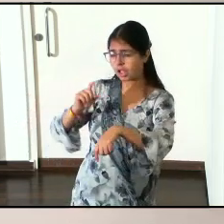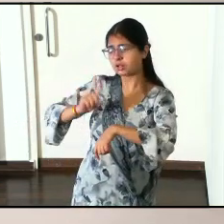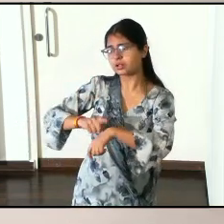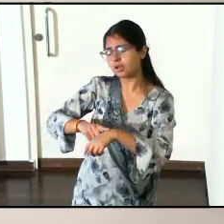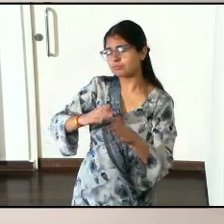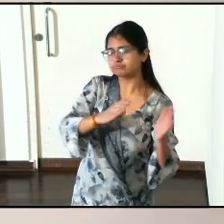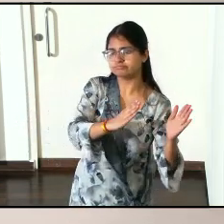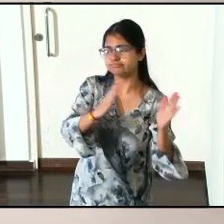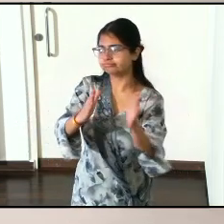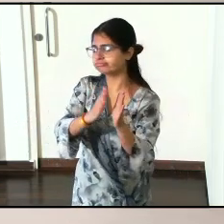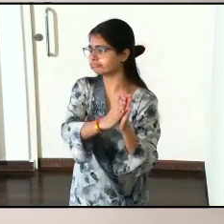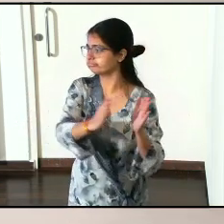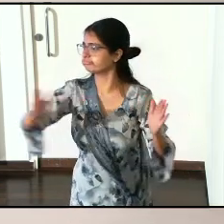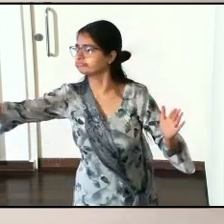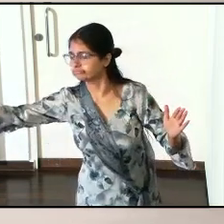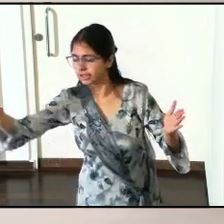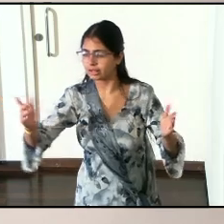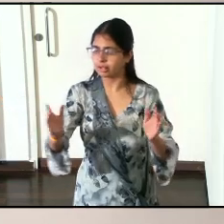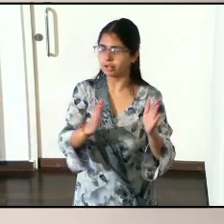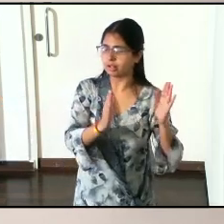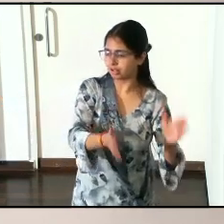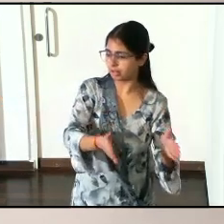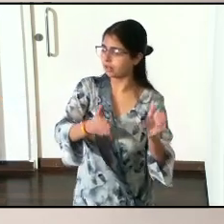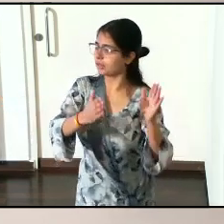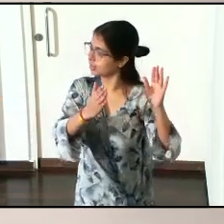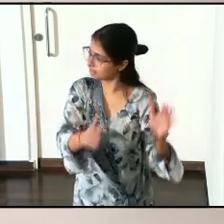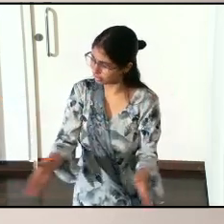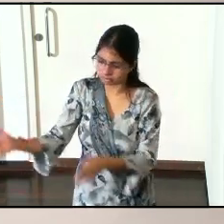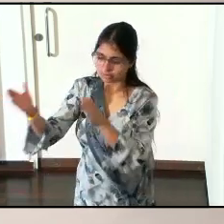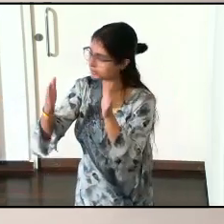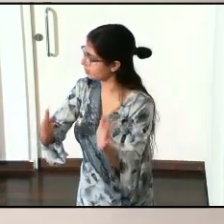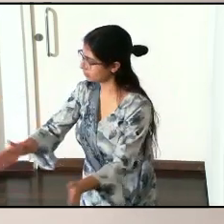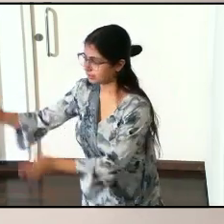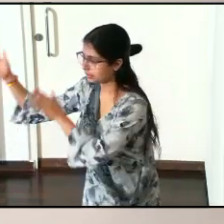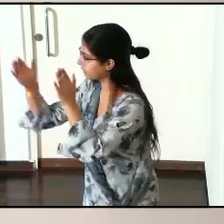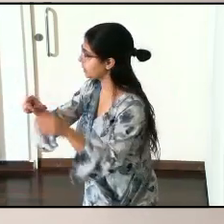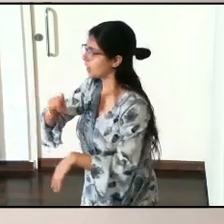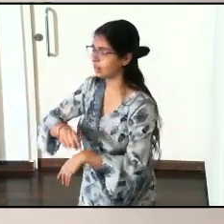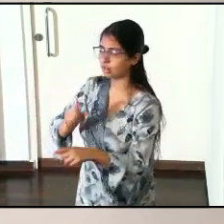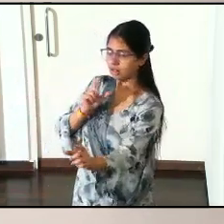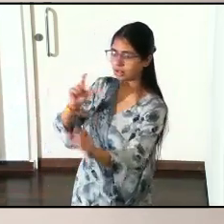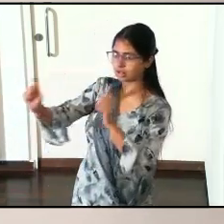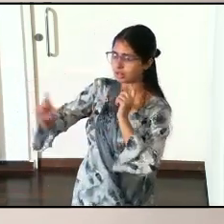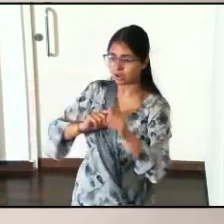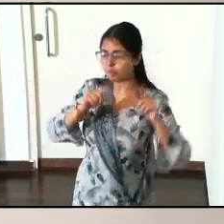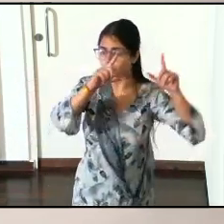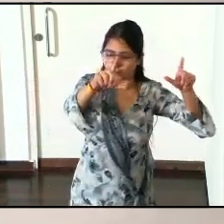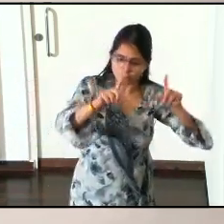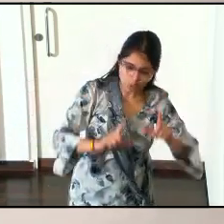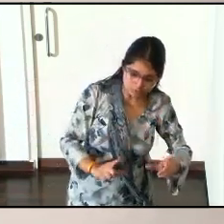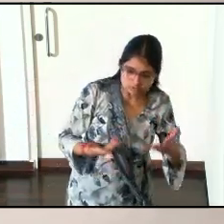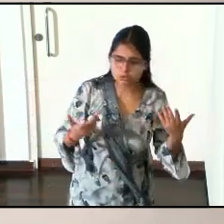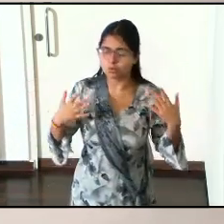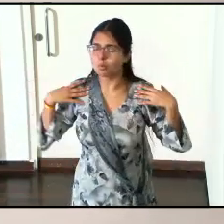are, in response to a protest. It doesn't have to be a poster, it just has to be a